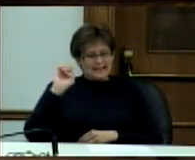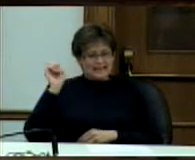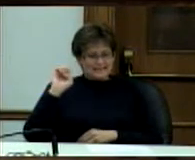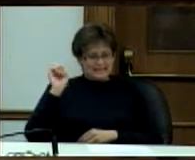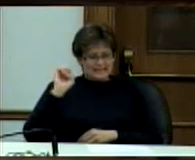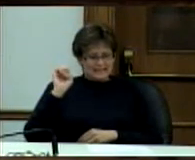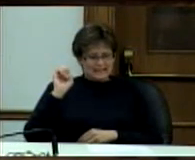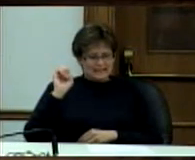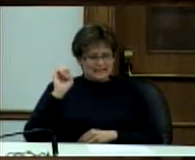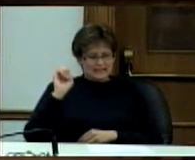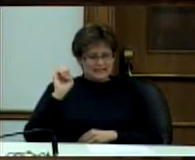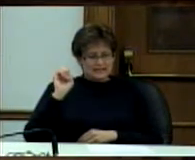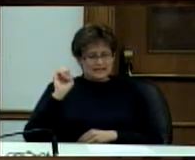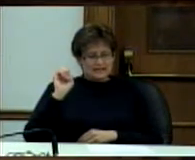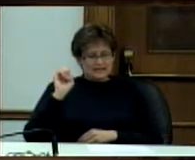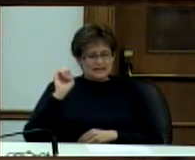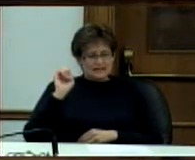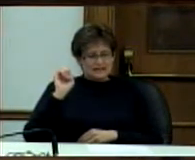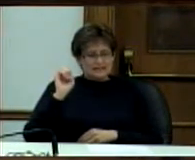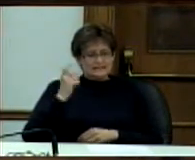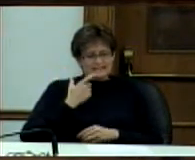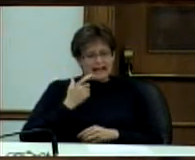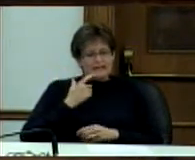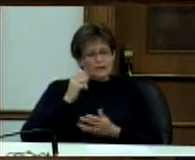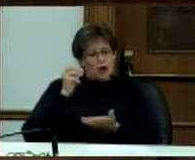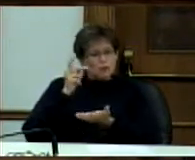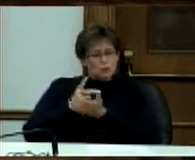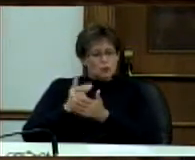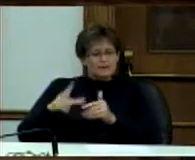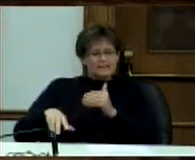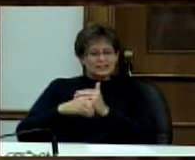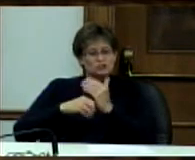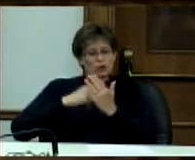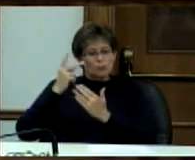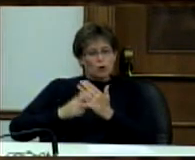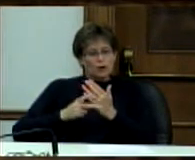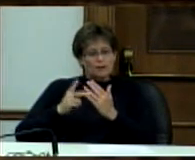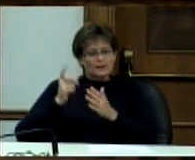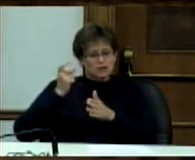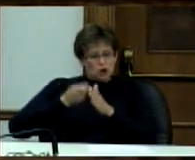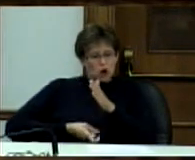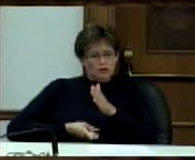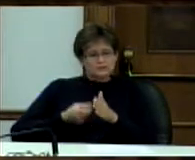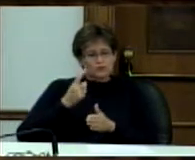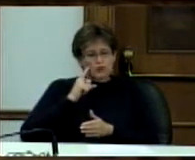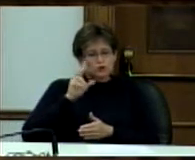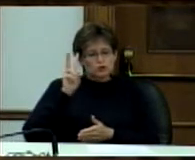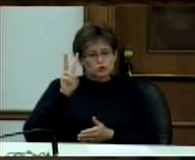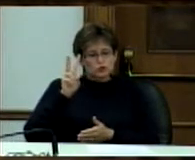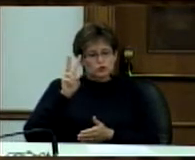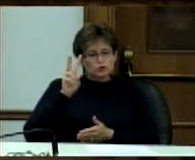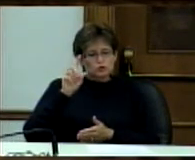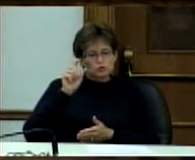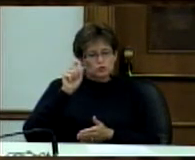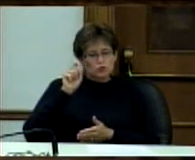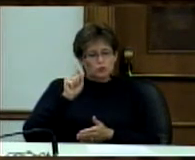item 10E. The item reads as follows: approve additional programming costs in the amount